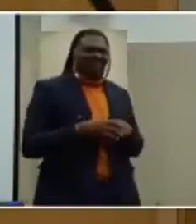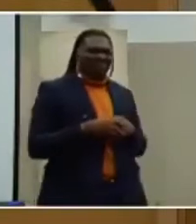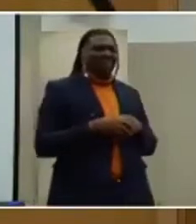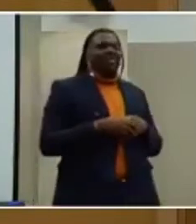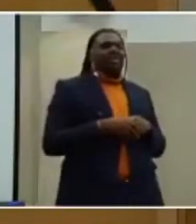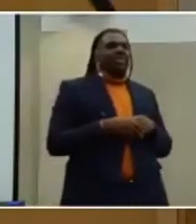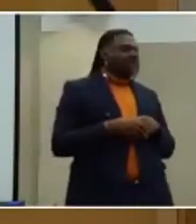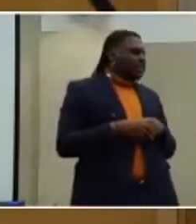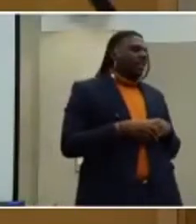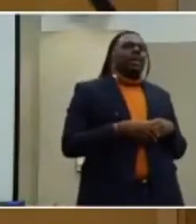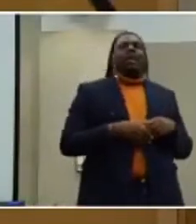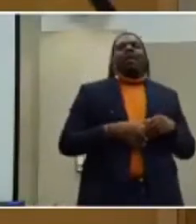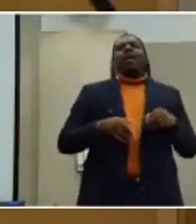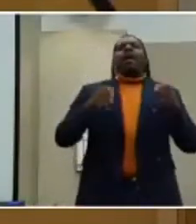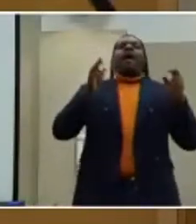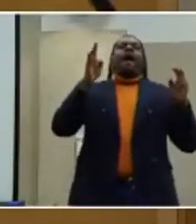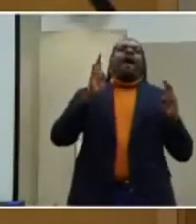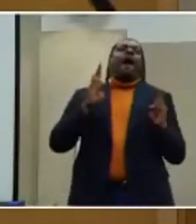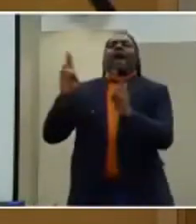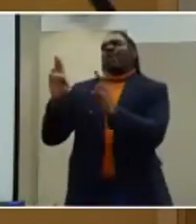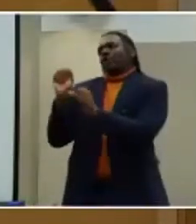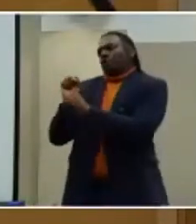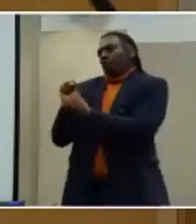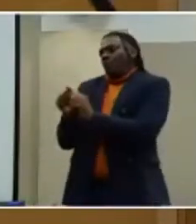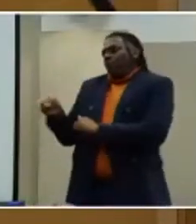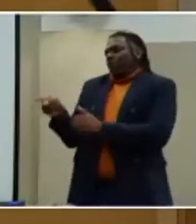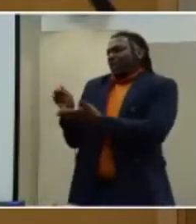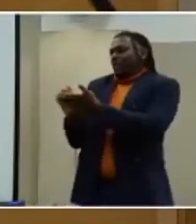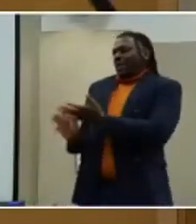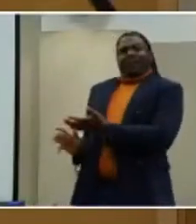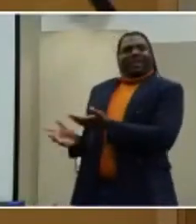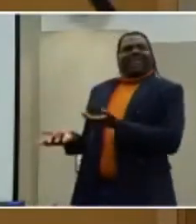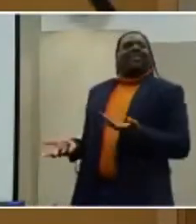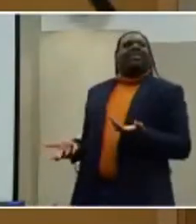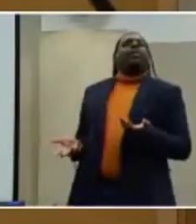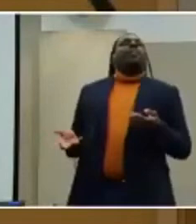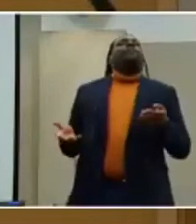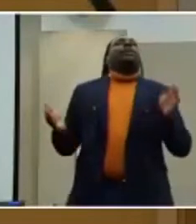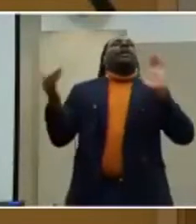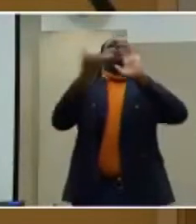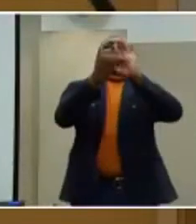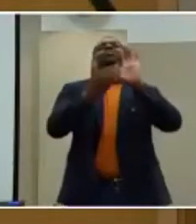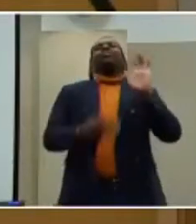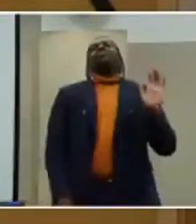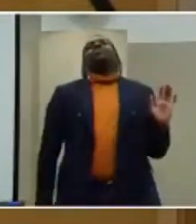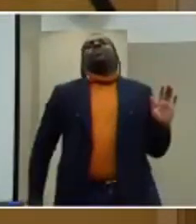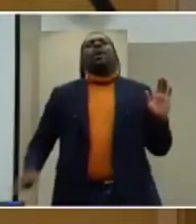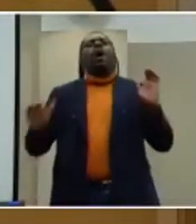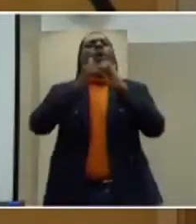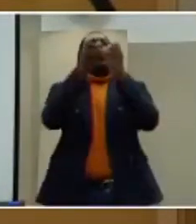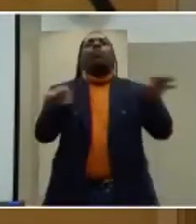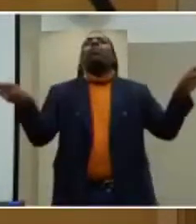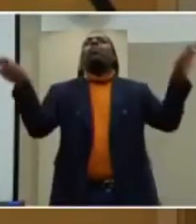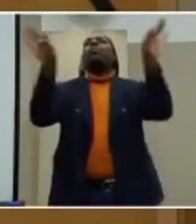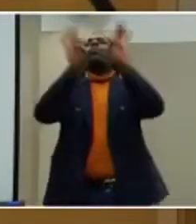Secretary Beatty? It is such an honor to work beside you, Secretary Beatty. And again, I want to say how